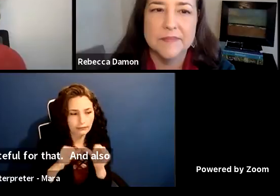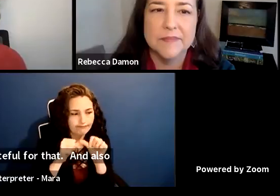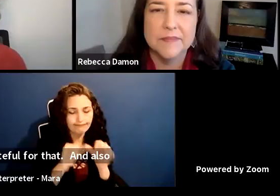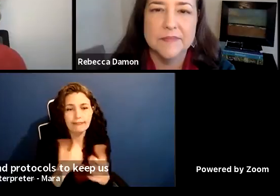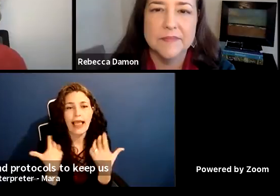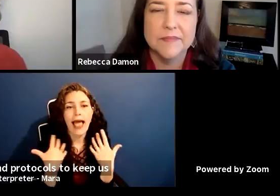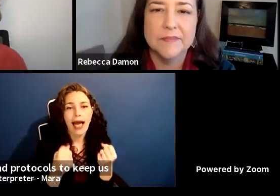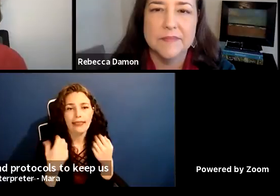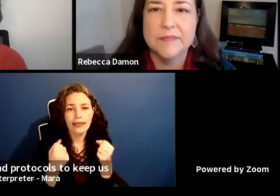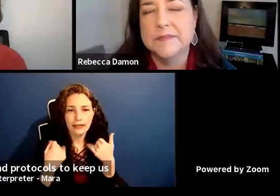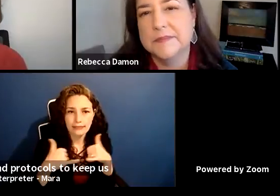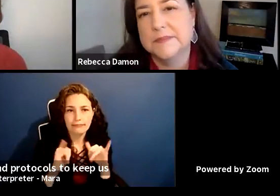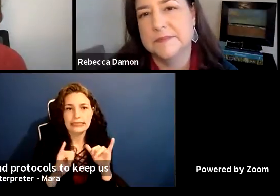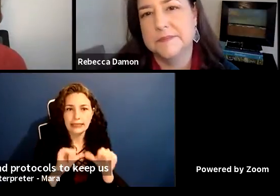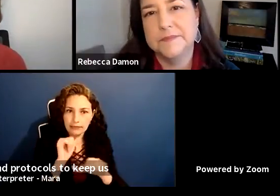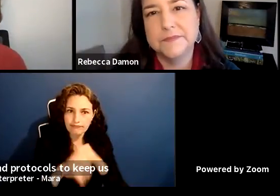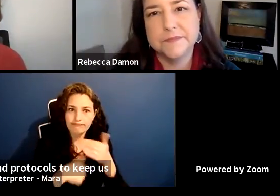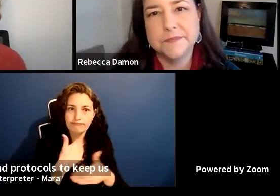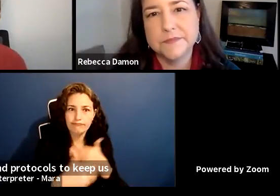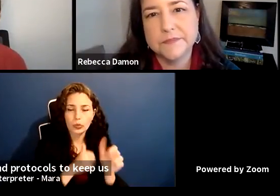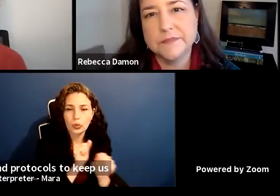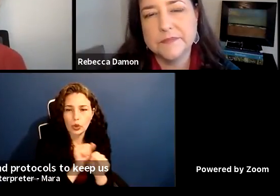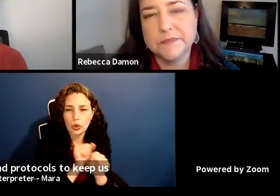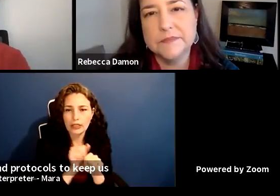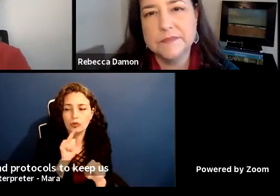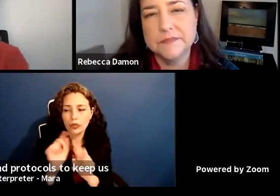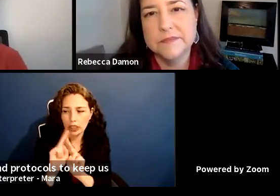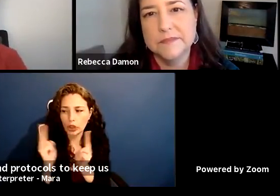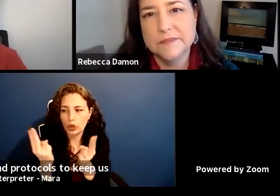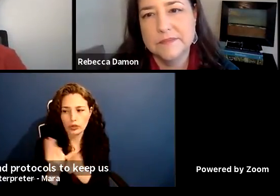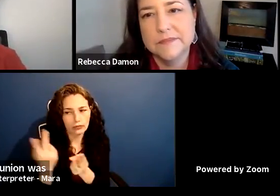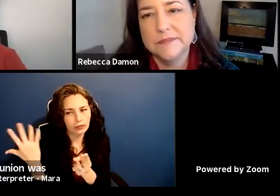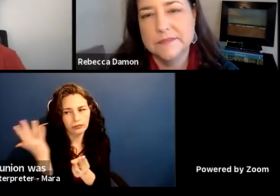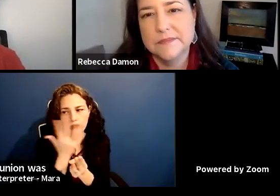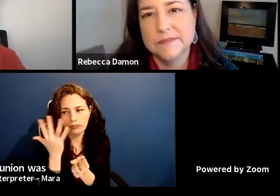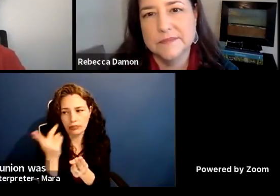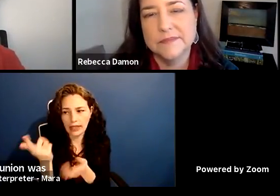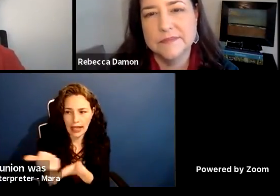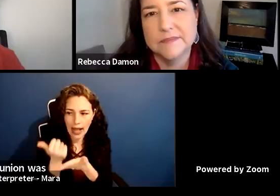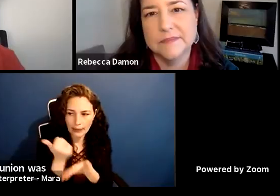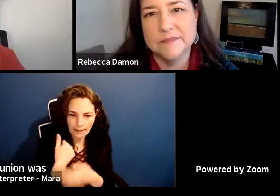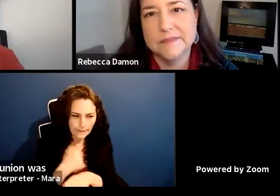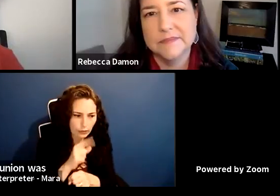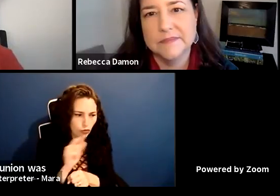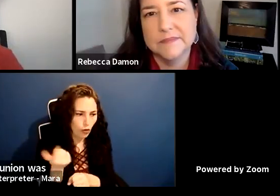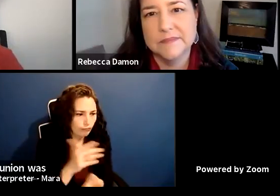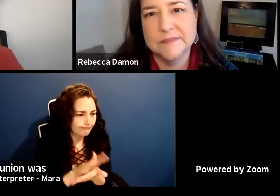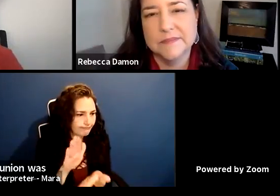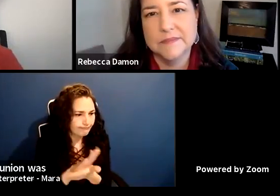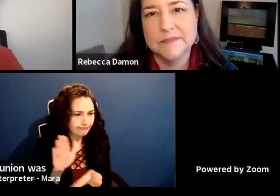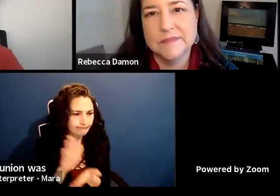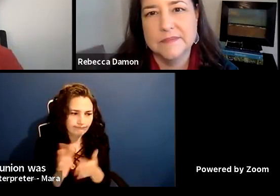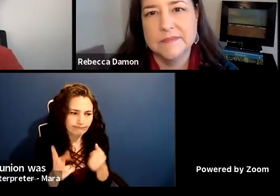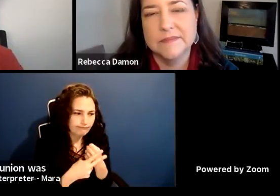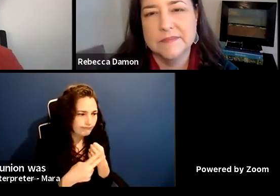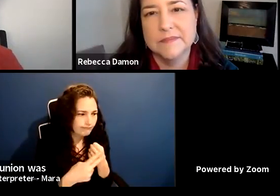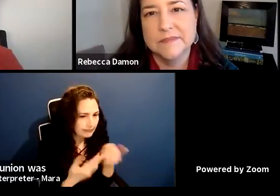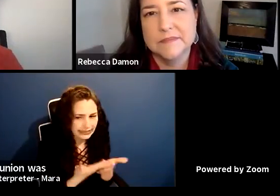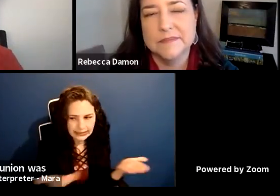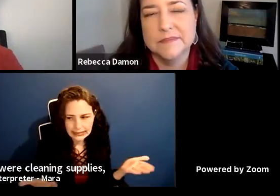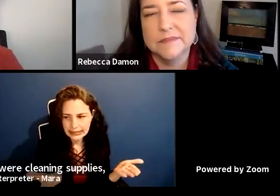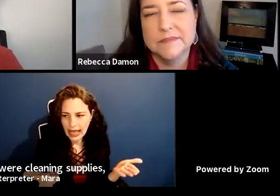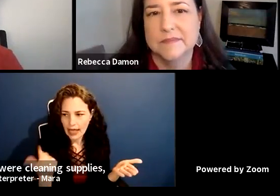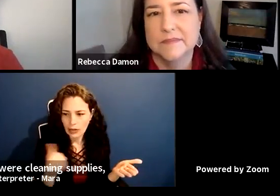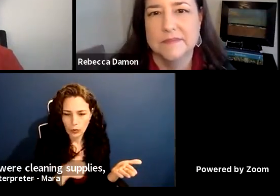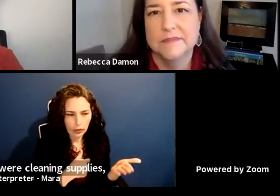The union was instrumental in making sure there were cleaning supplies and that we were spaced apart and that there were